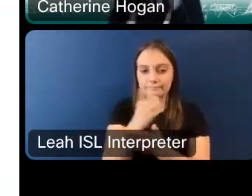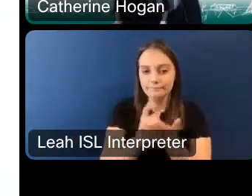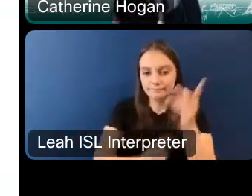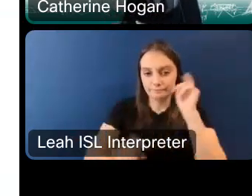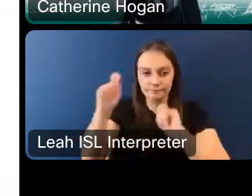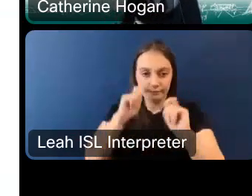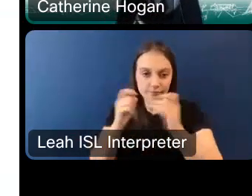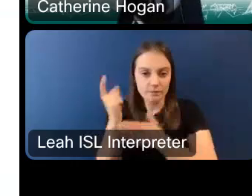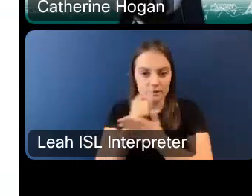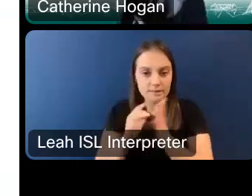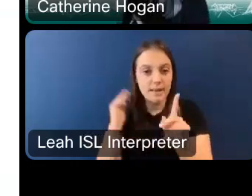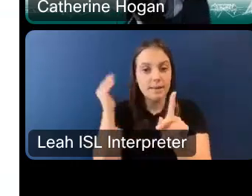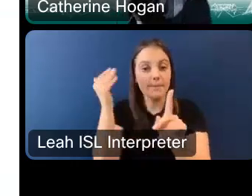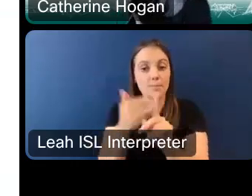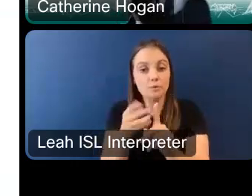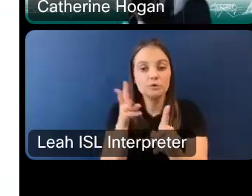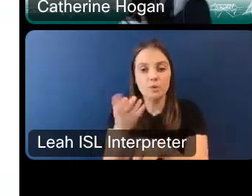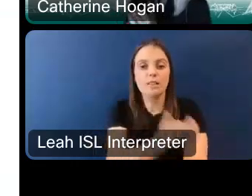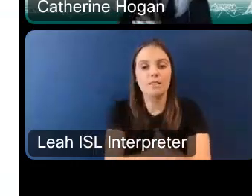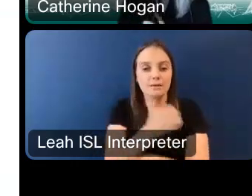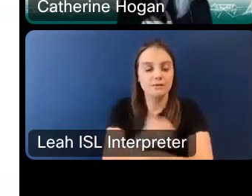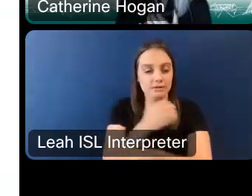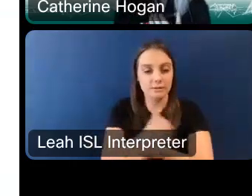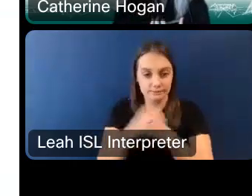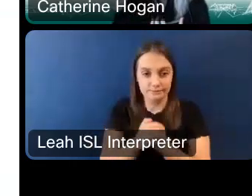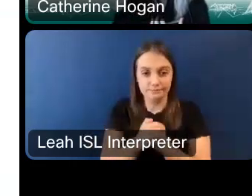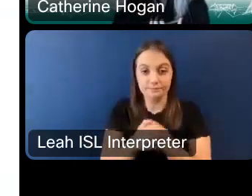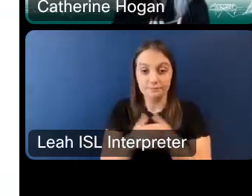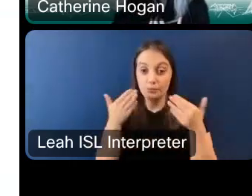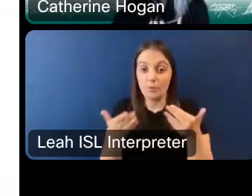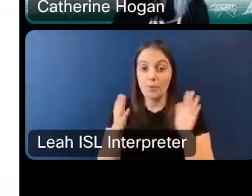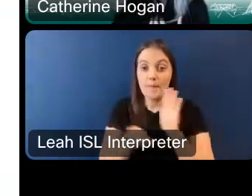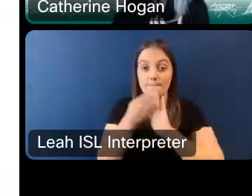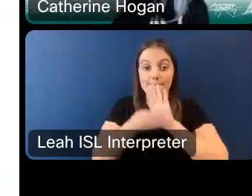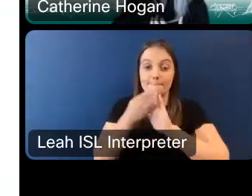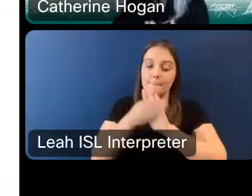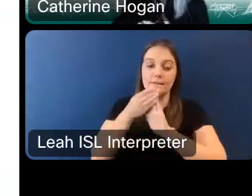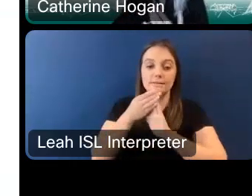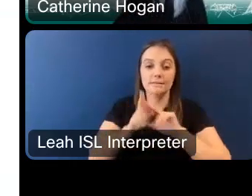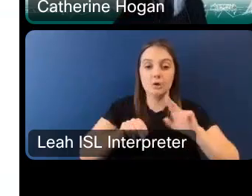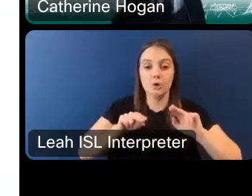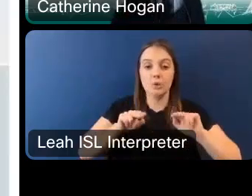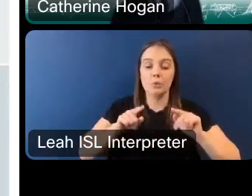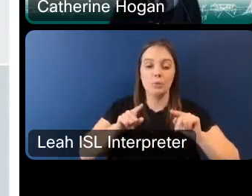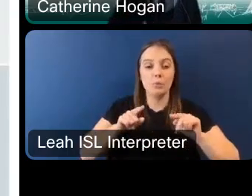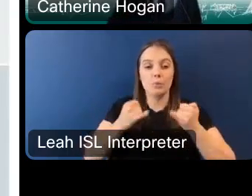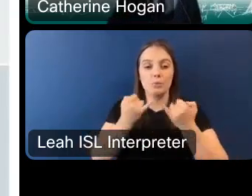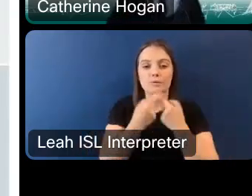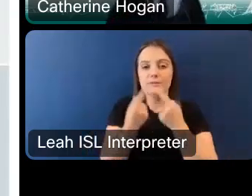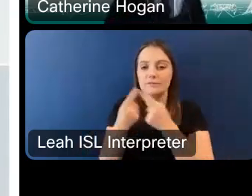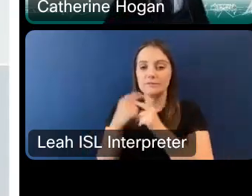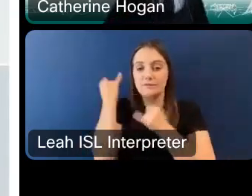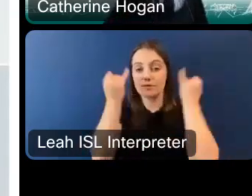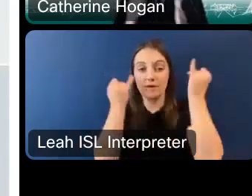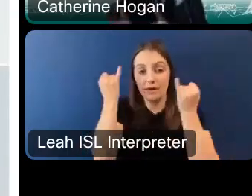will continue into this part of it. So even as we're now building this new, all the different concepts and working on